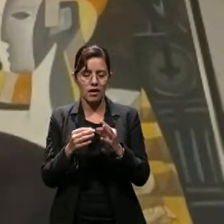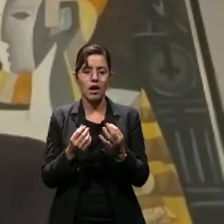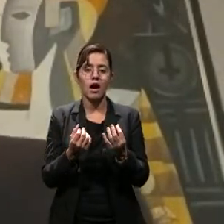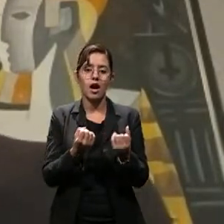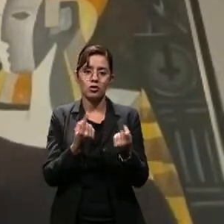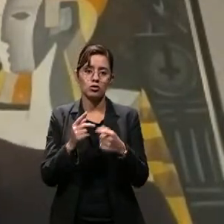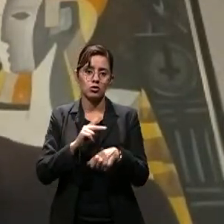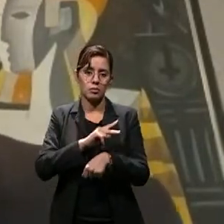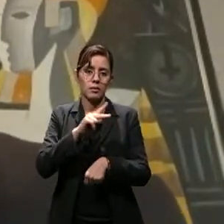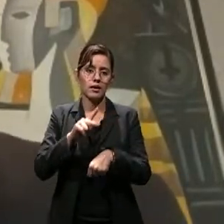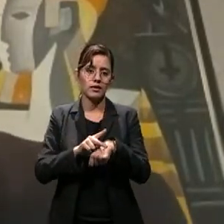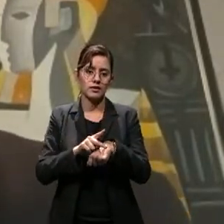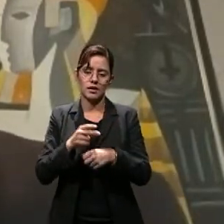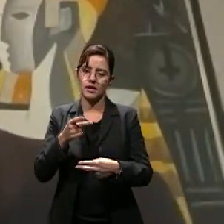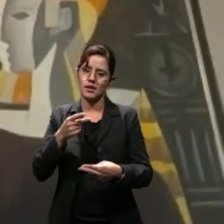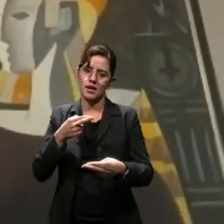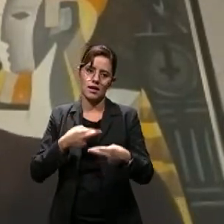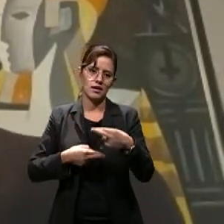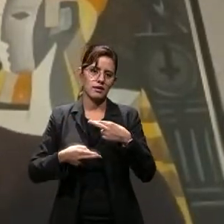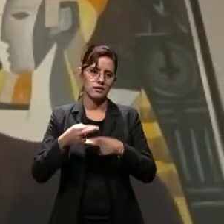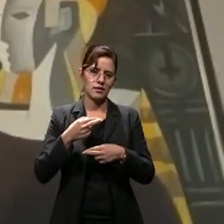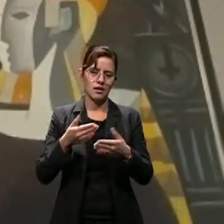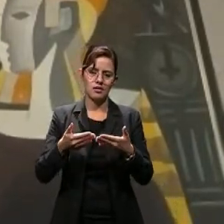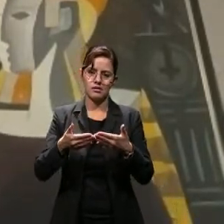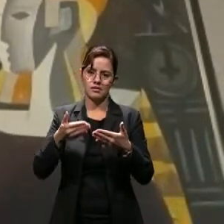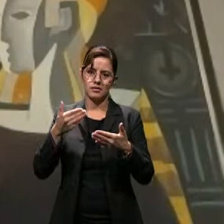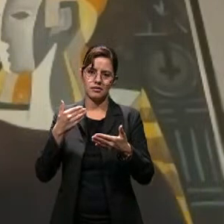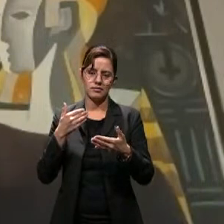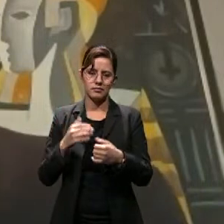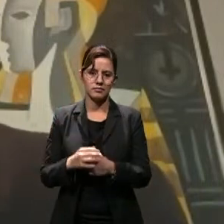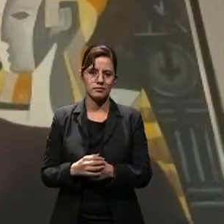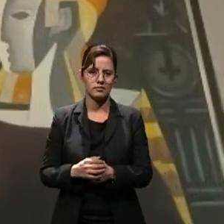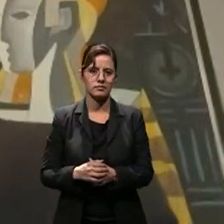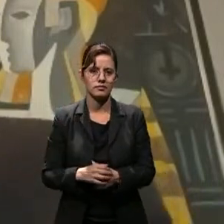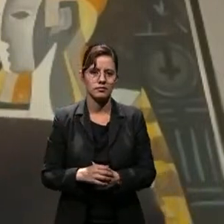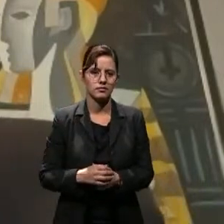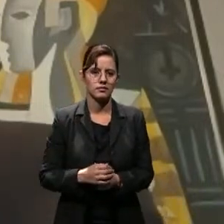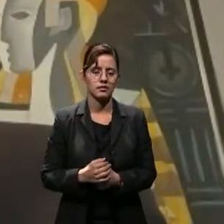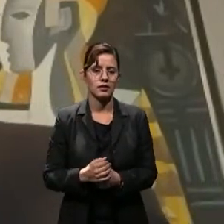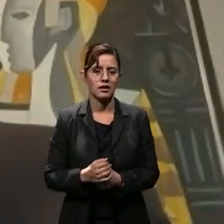in some countries, they have had backsliding